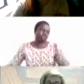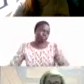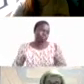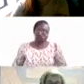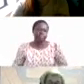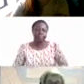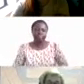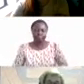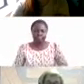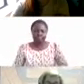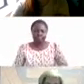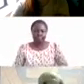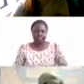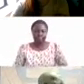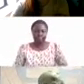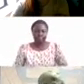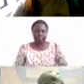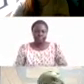have disabilities